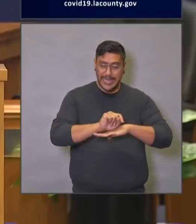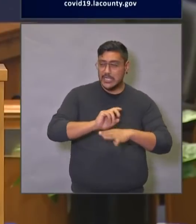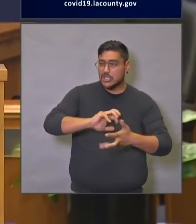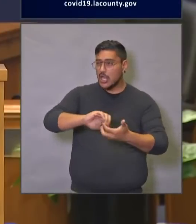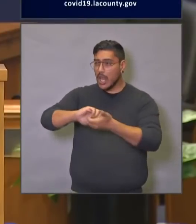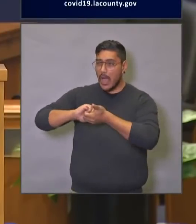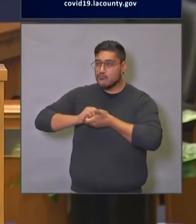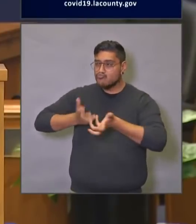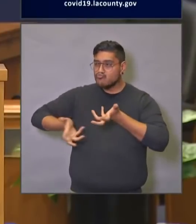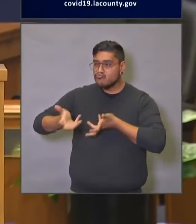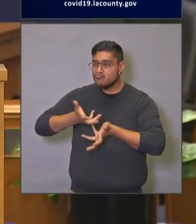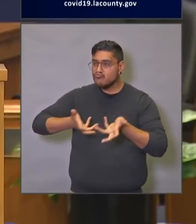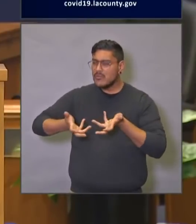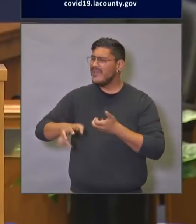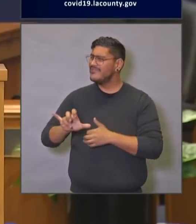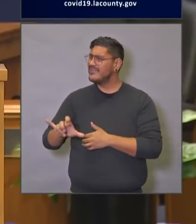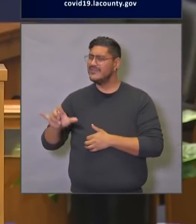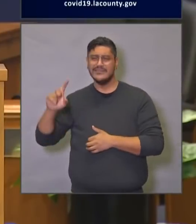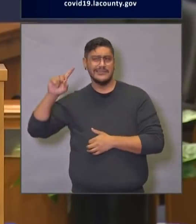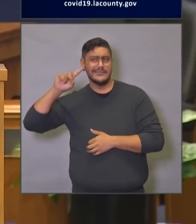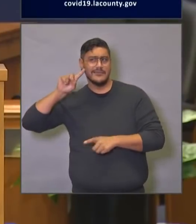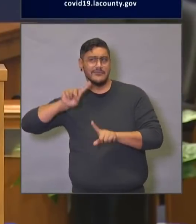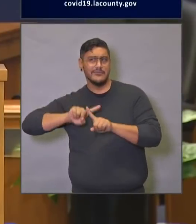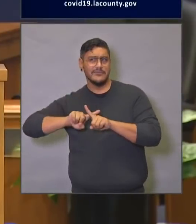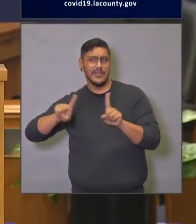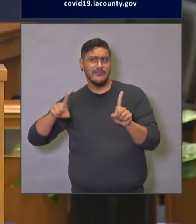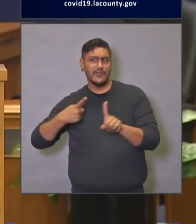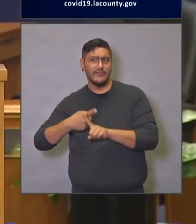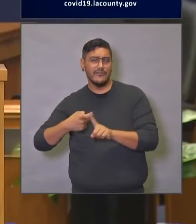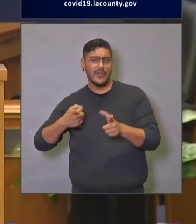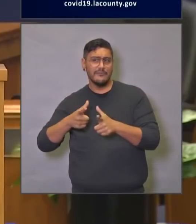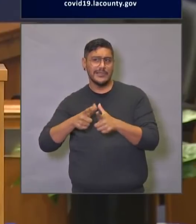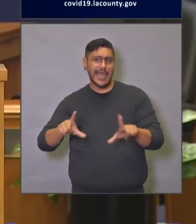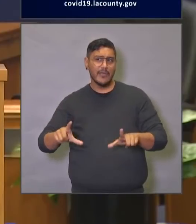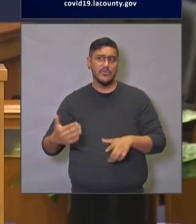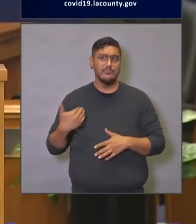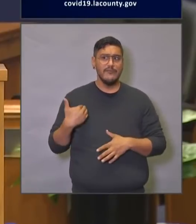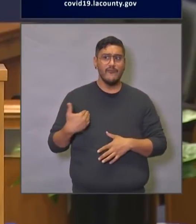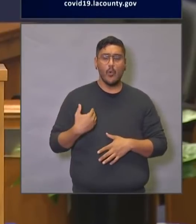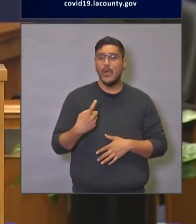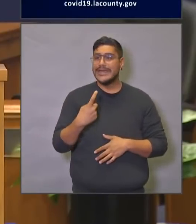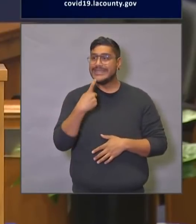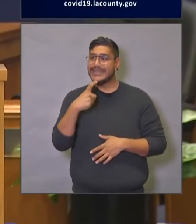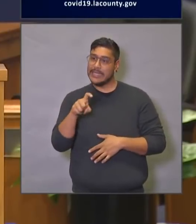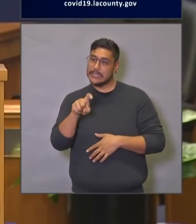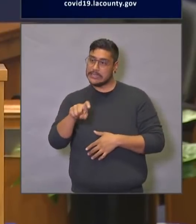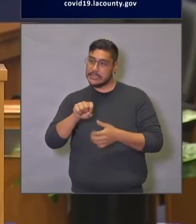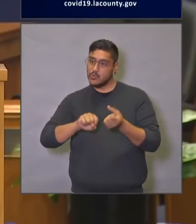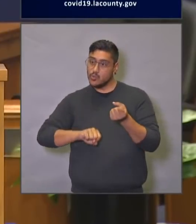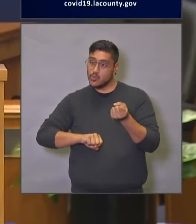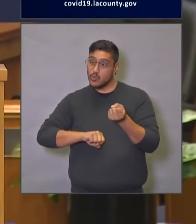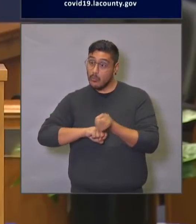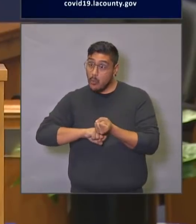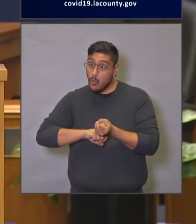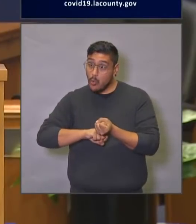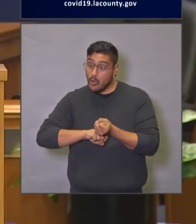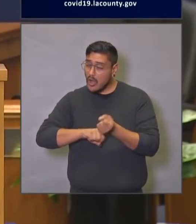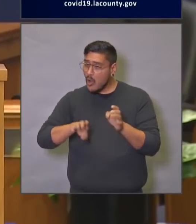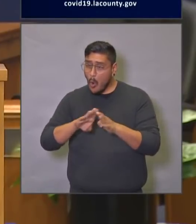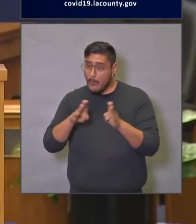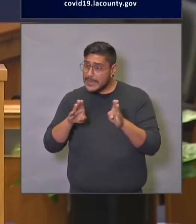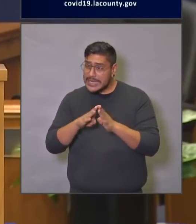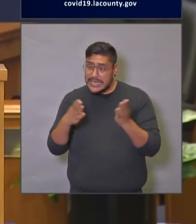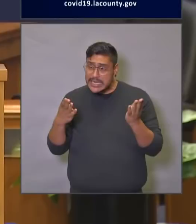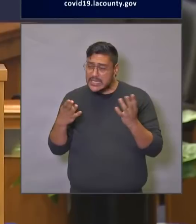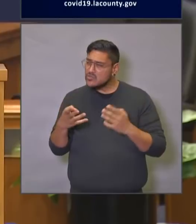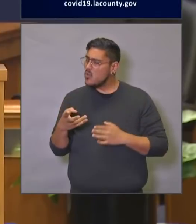this sounds a little different than the language we saw originally that said they needed to support the reopening. So are